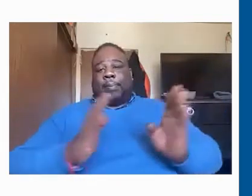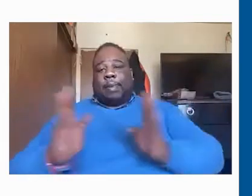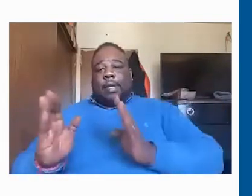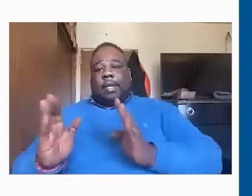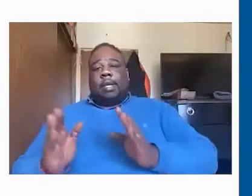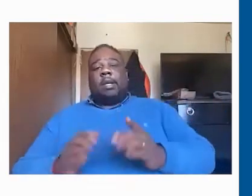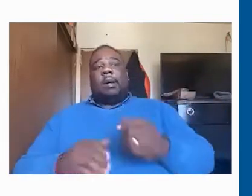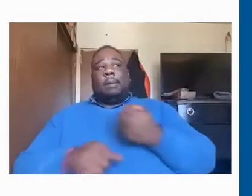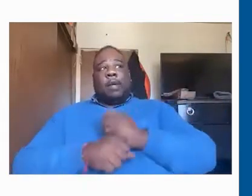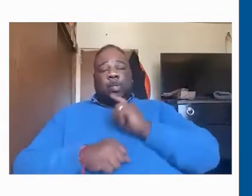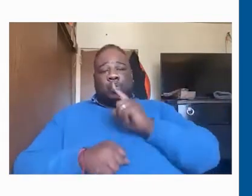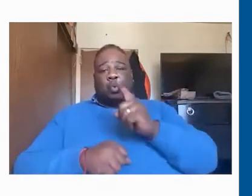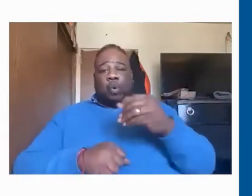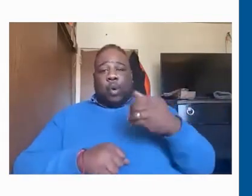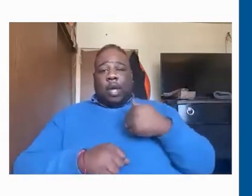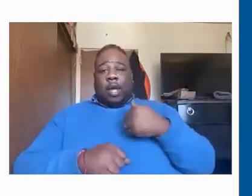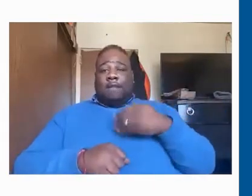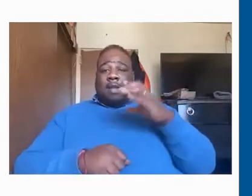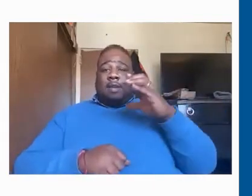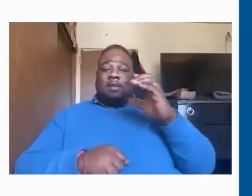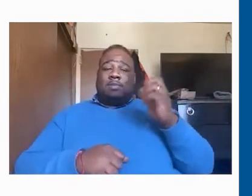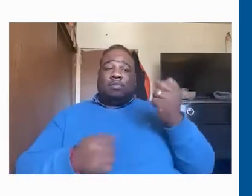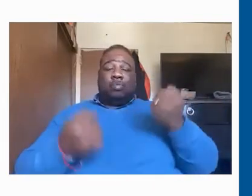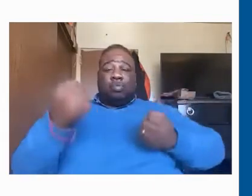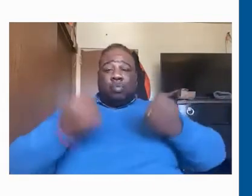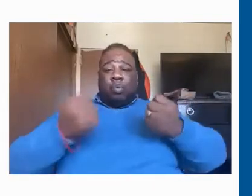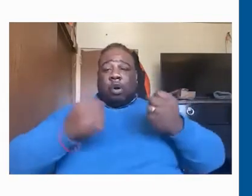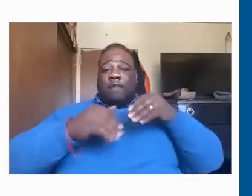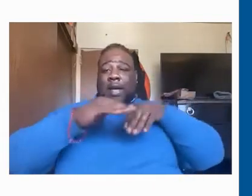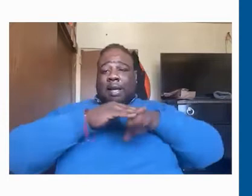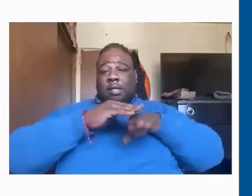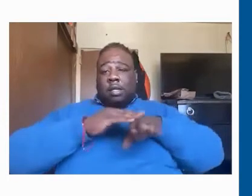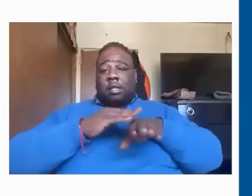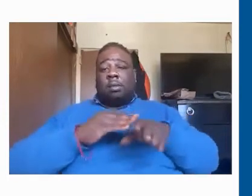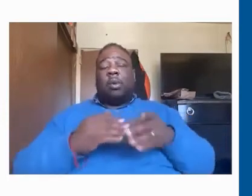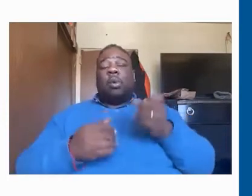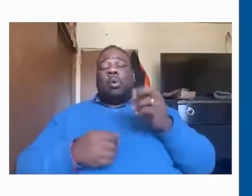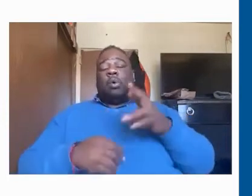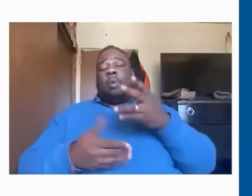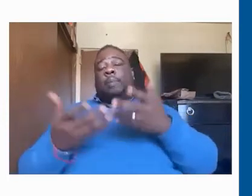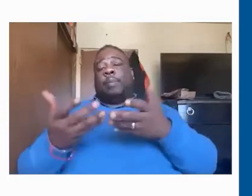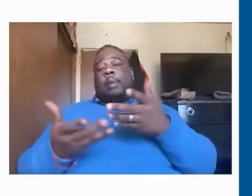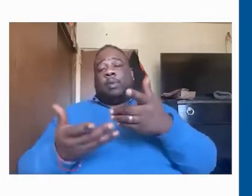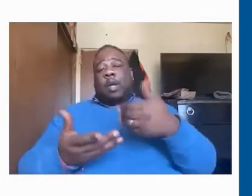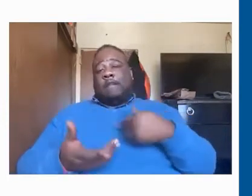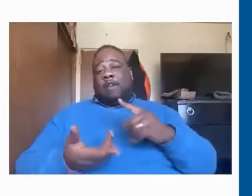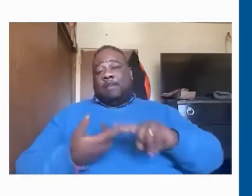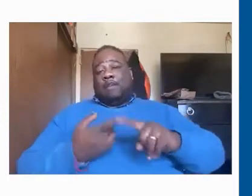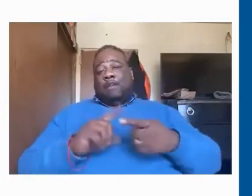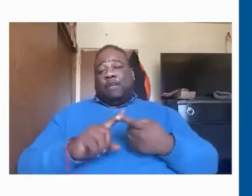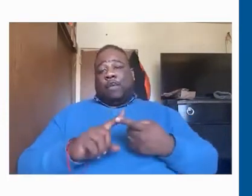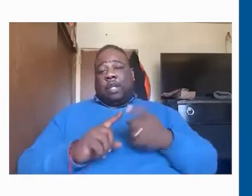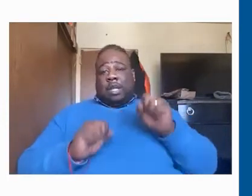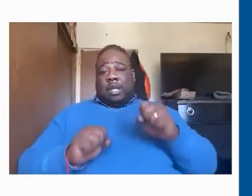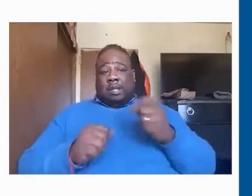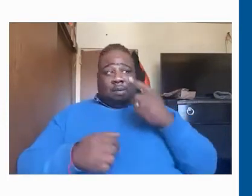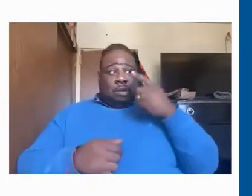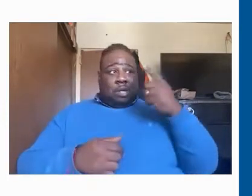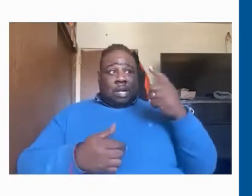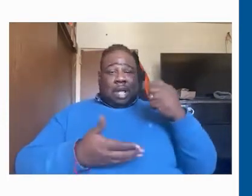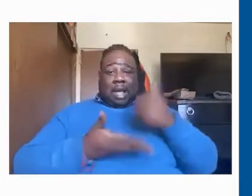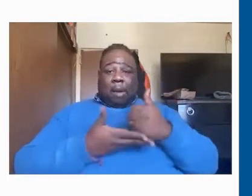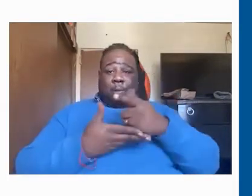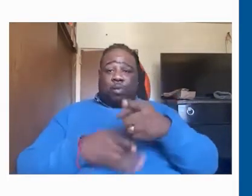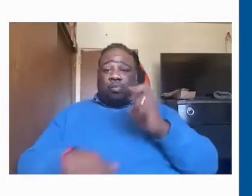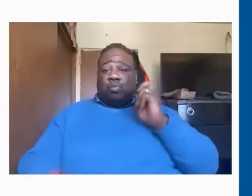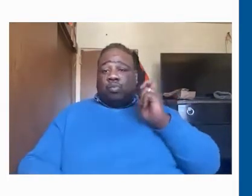maybe Accessoride. Maybe you have a friend or family member that can transport you. If you have a disability parking permit, maybe